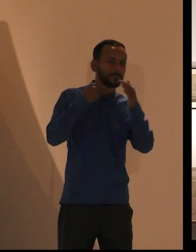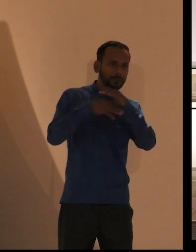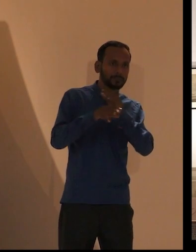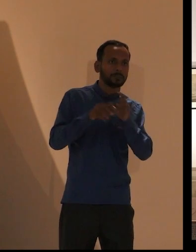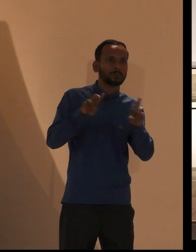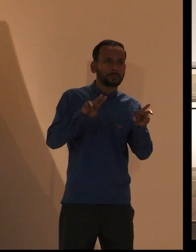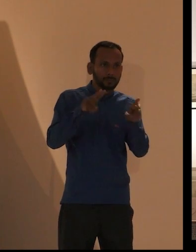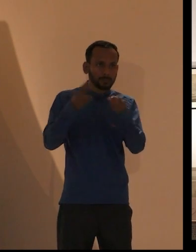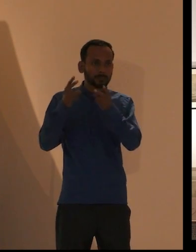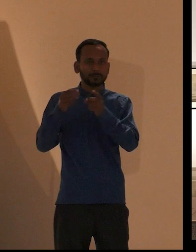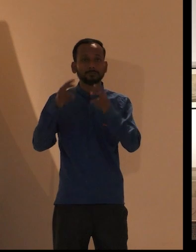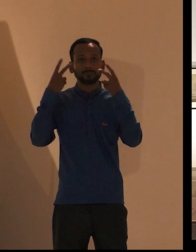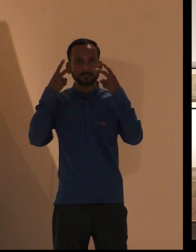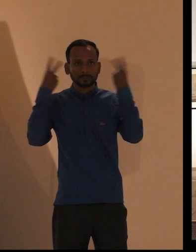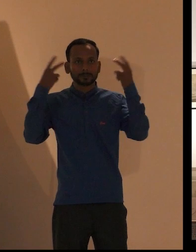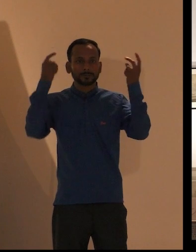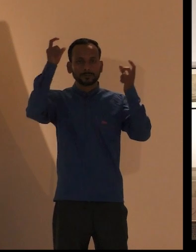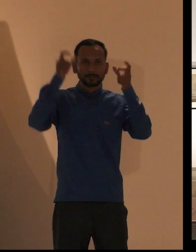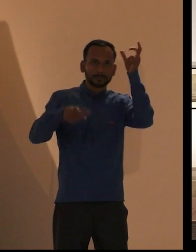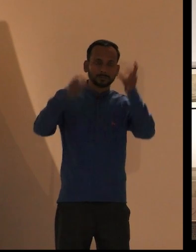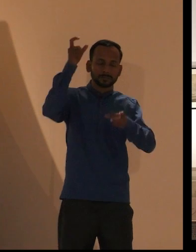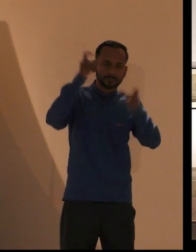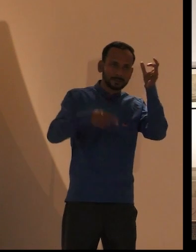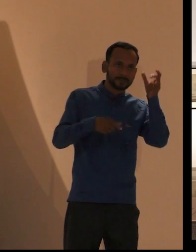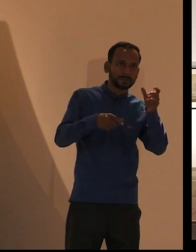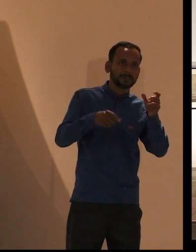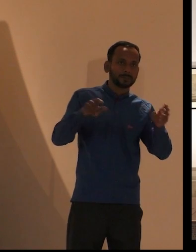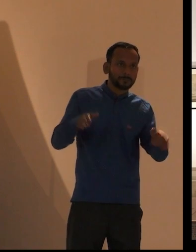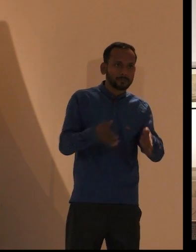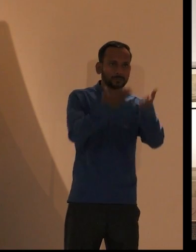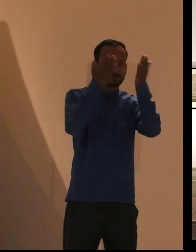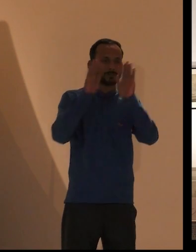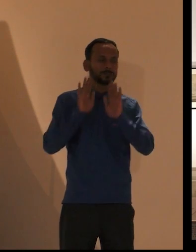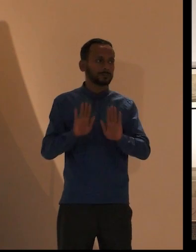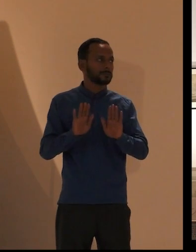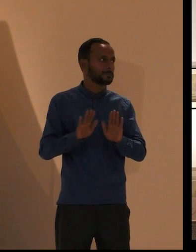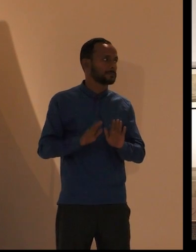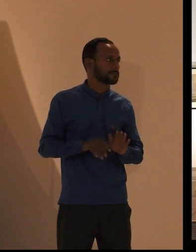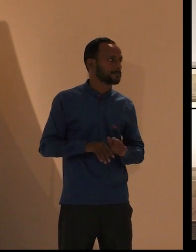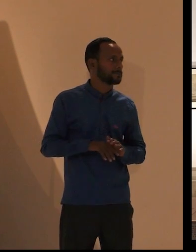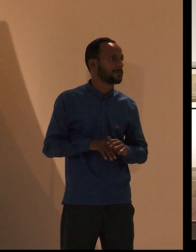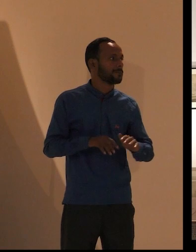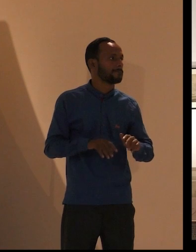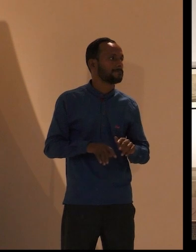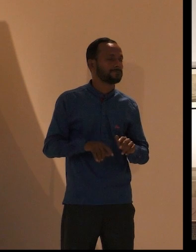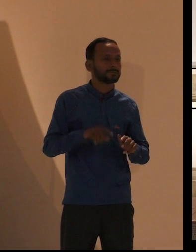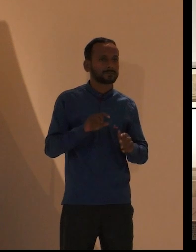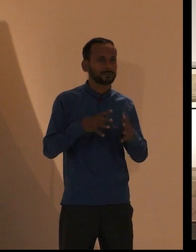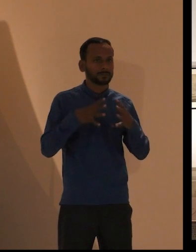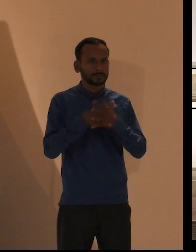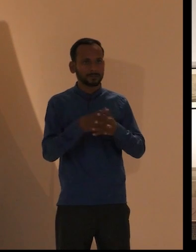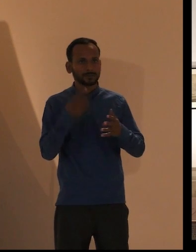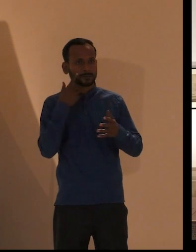the more liberal, more friendly towards India, like Lord Ripon or William Bentinck, they